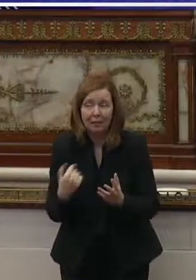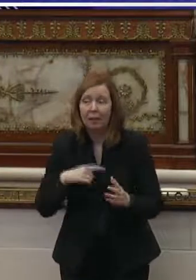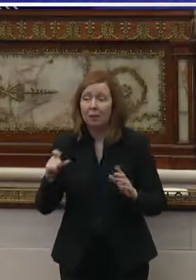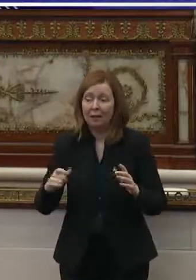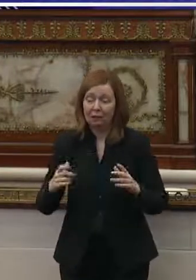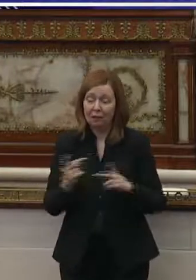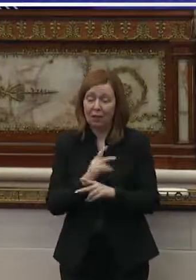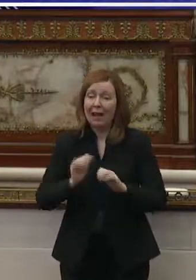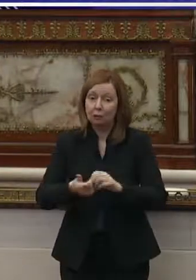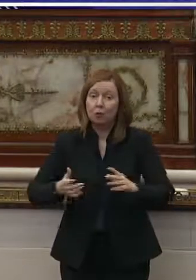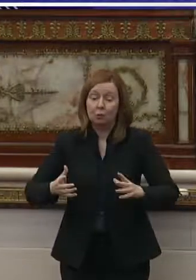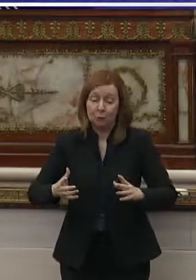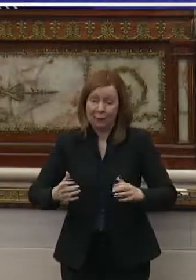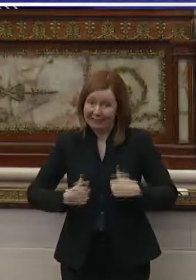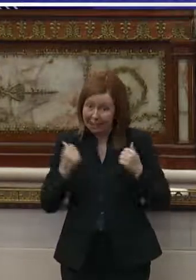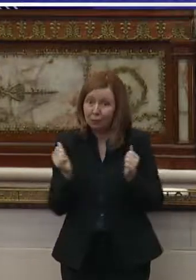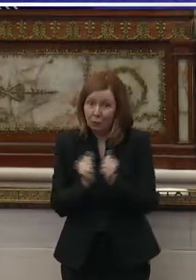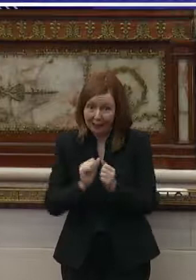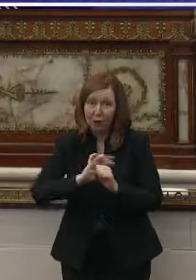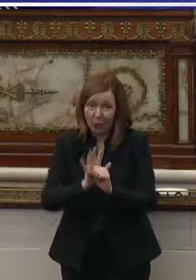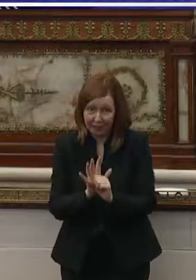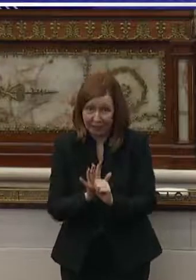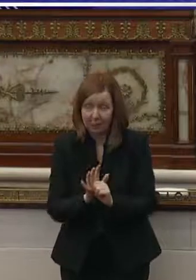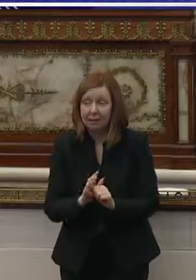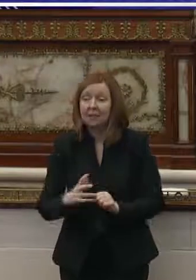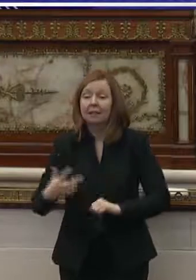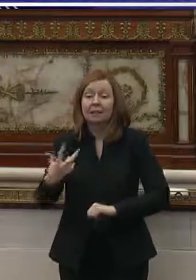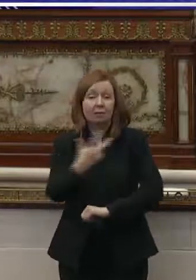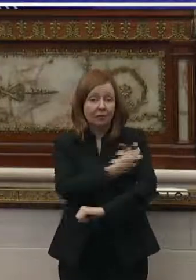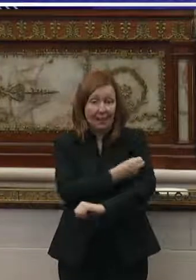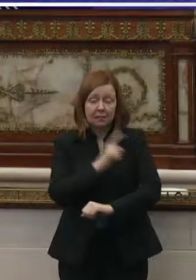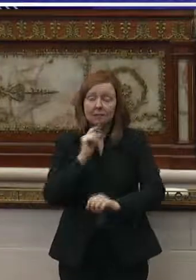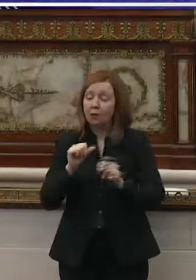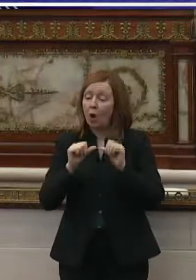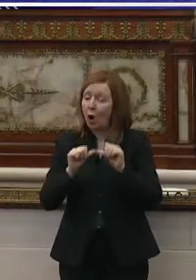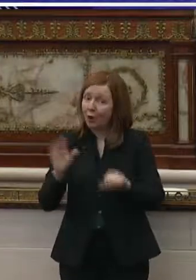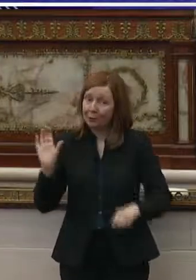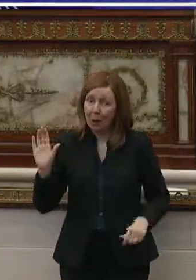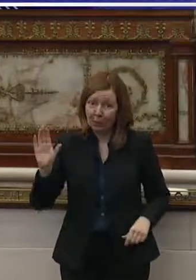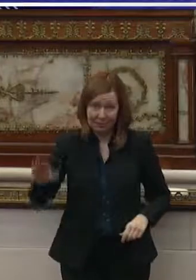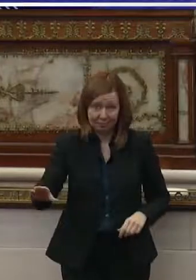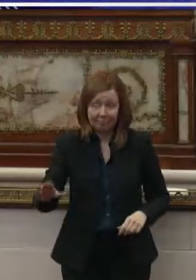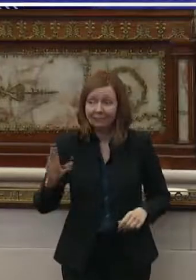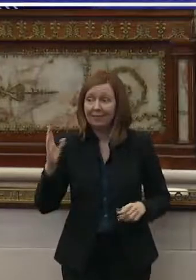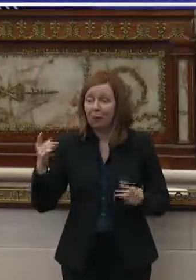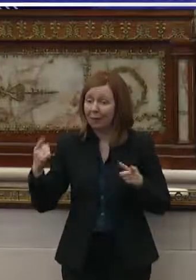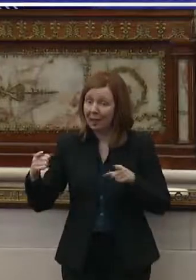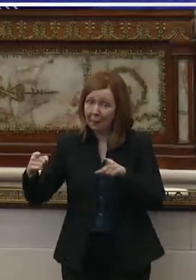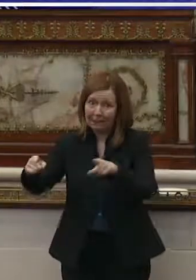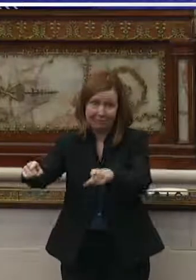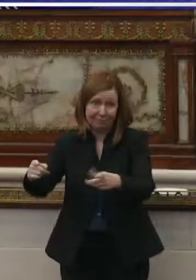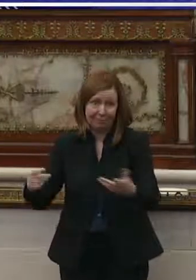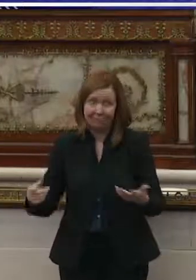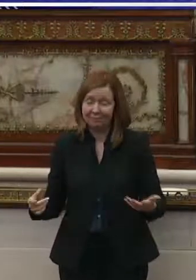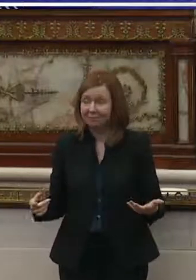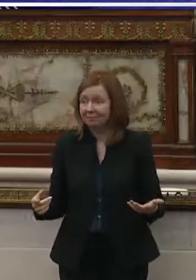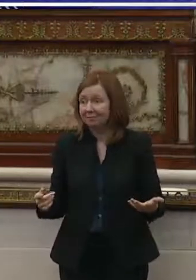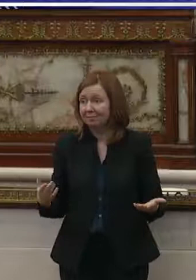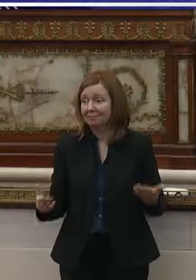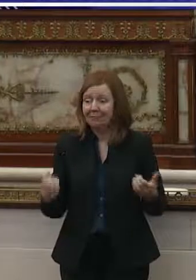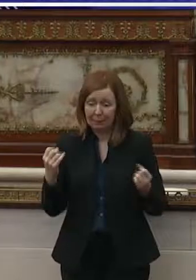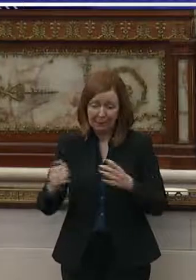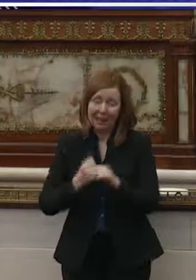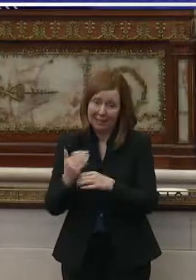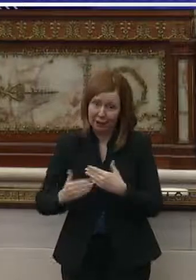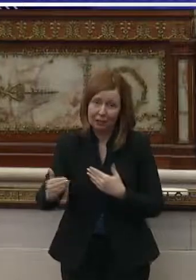with this infection. And vaccination will be an ongoing thing that takes place for, probably